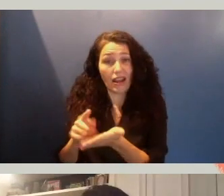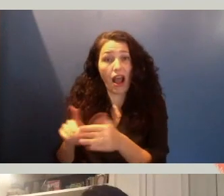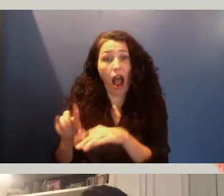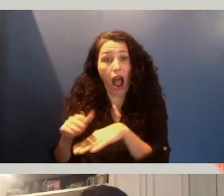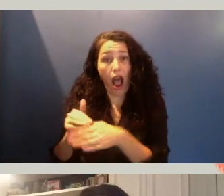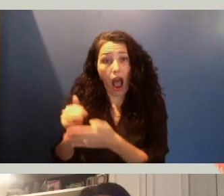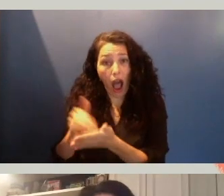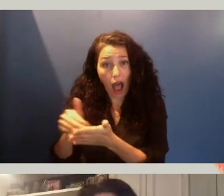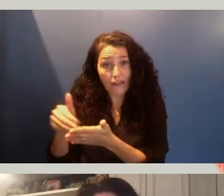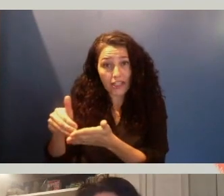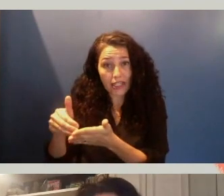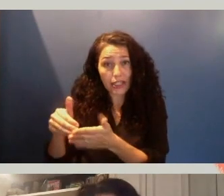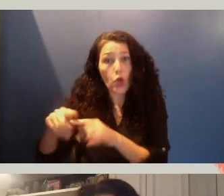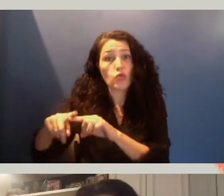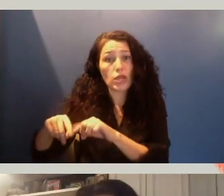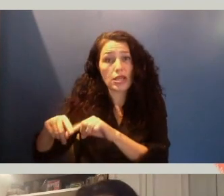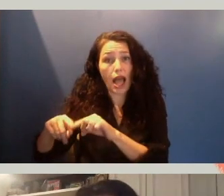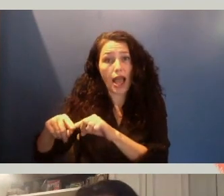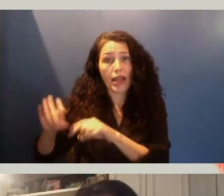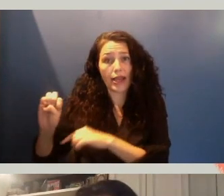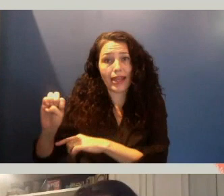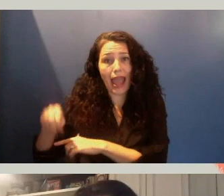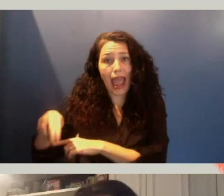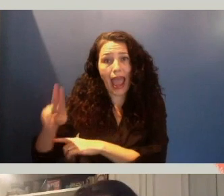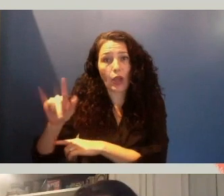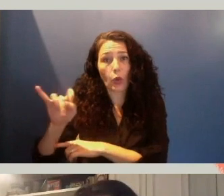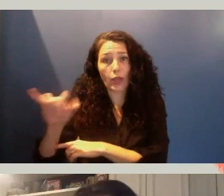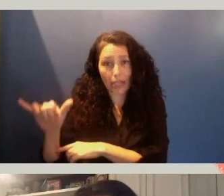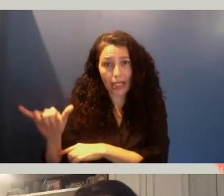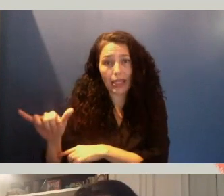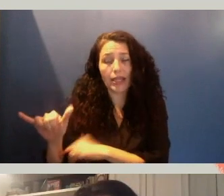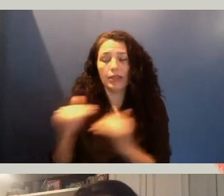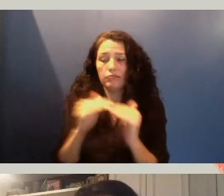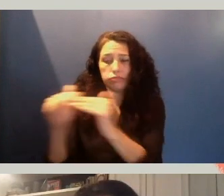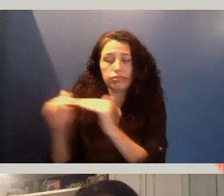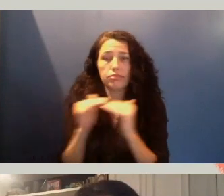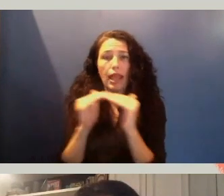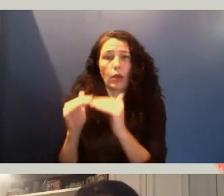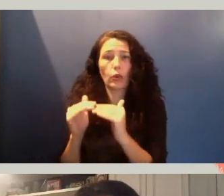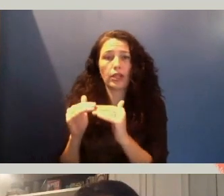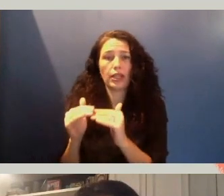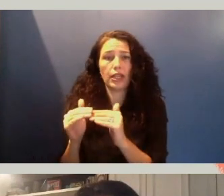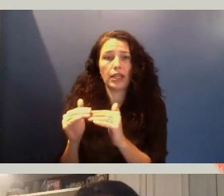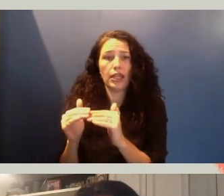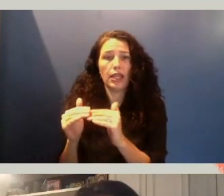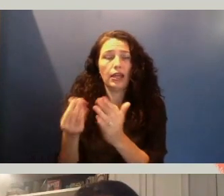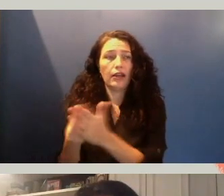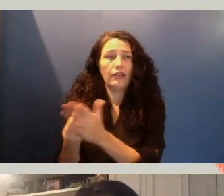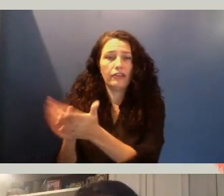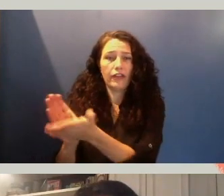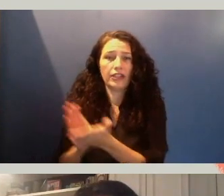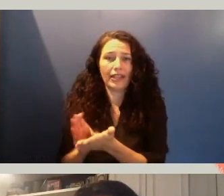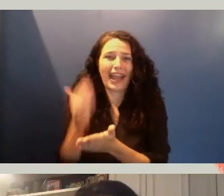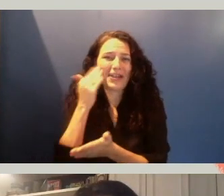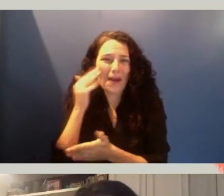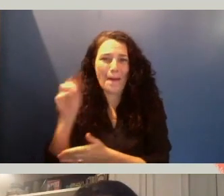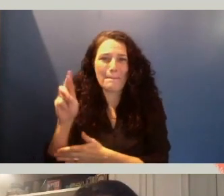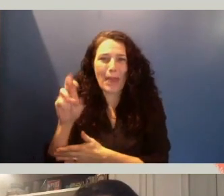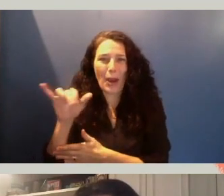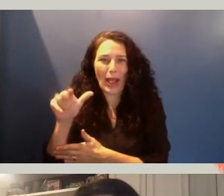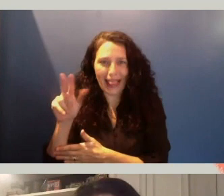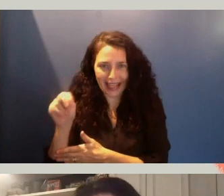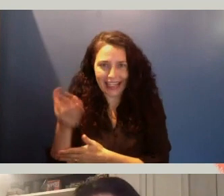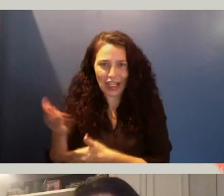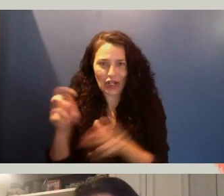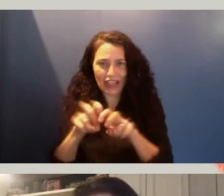which I know, you know, Marilyn is on the panel. I kind of wish we had some more filmmakers,